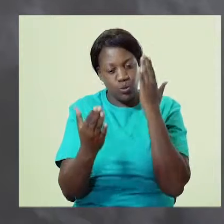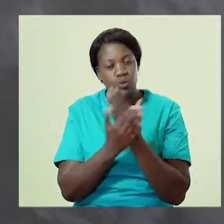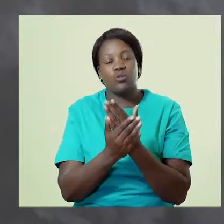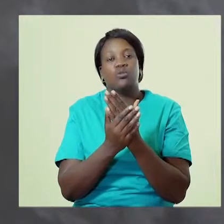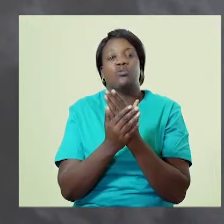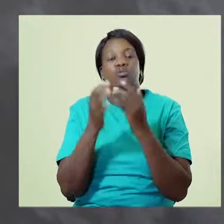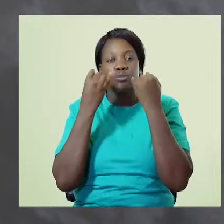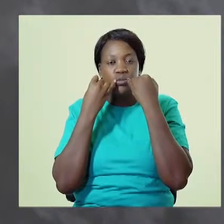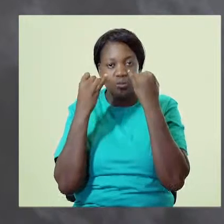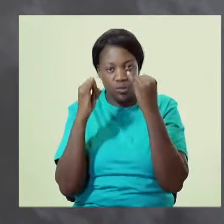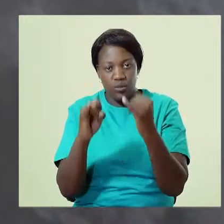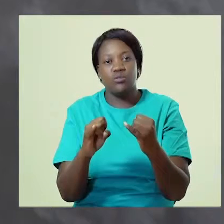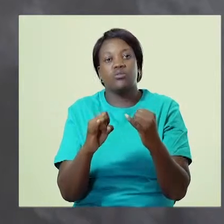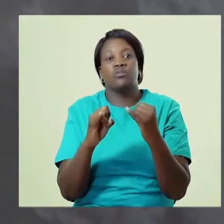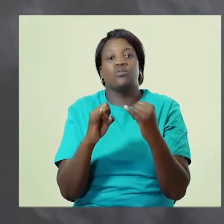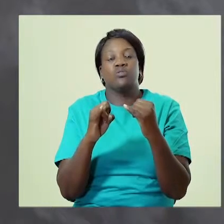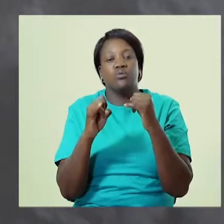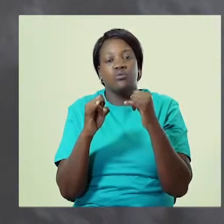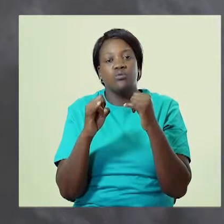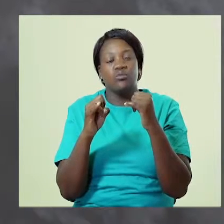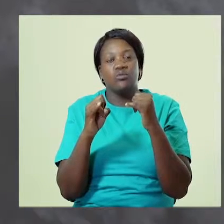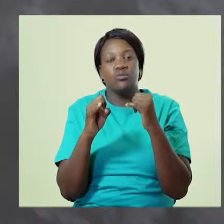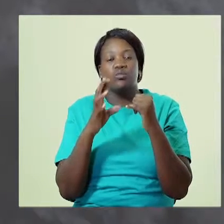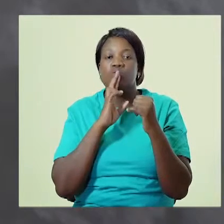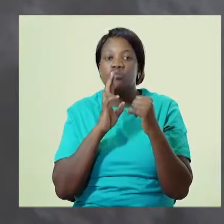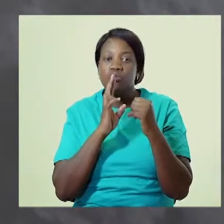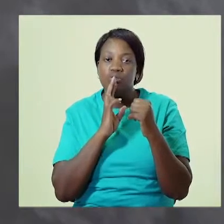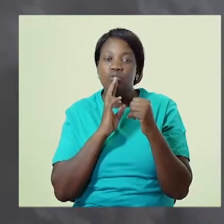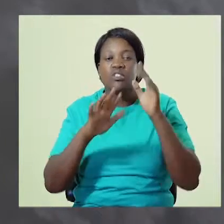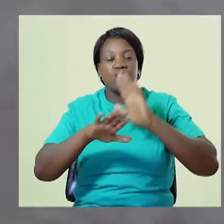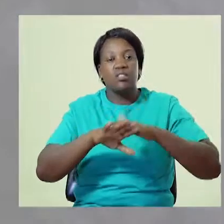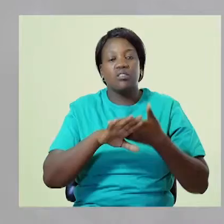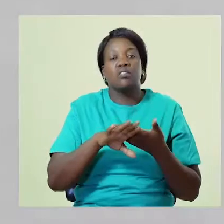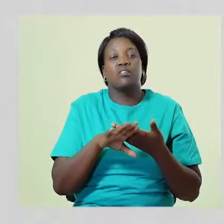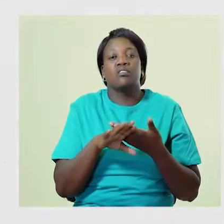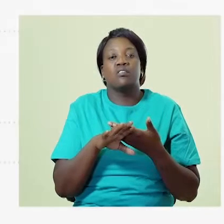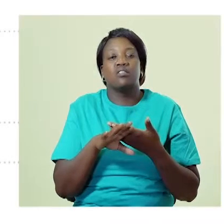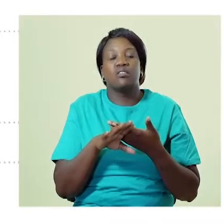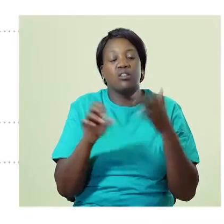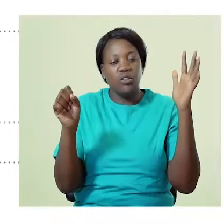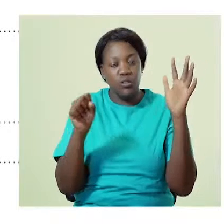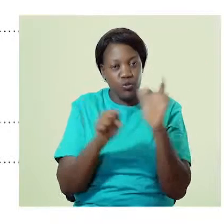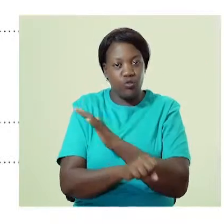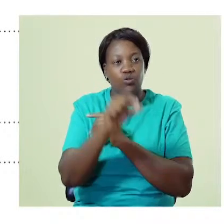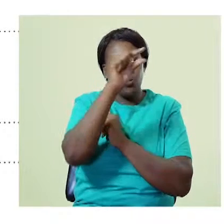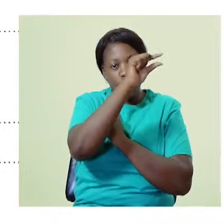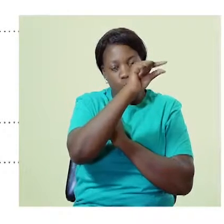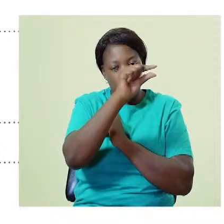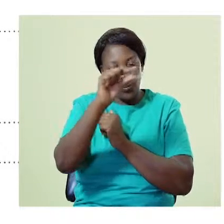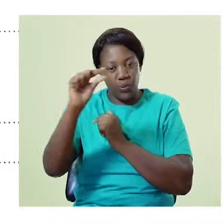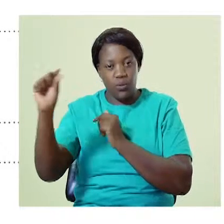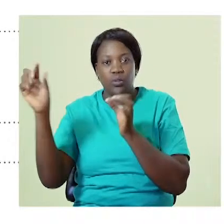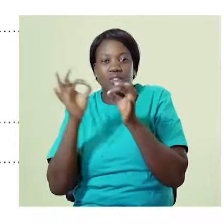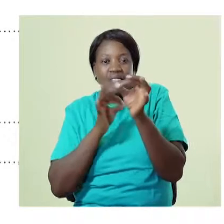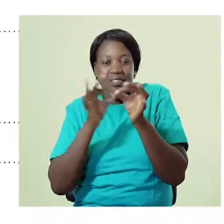detail demonstrated in minimal written response, example, full-length answers giving explanations